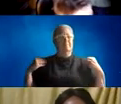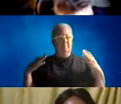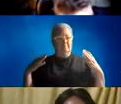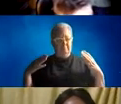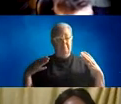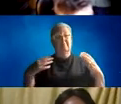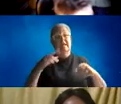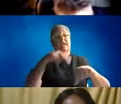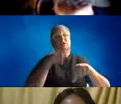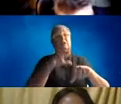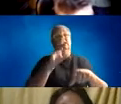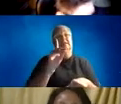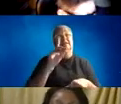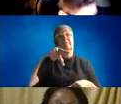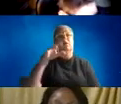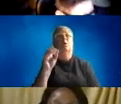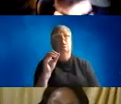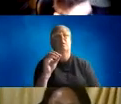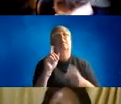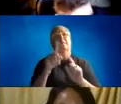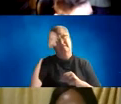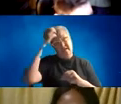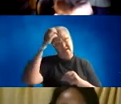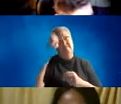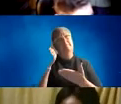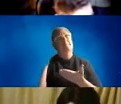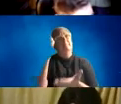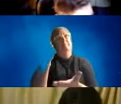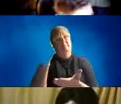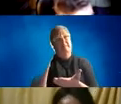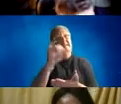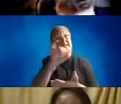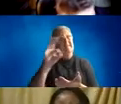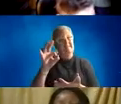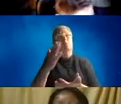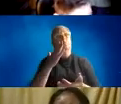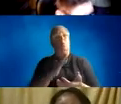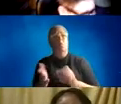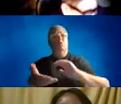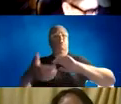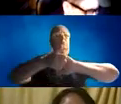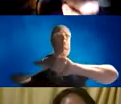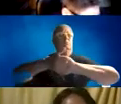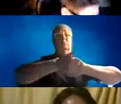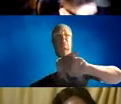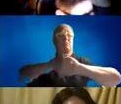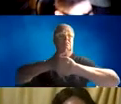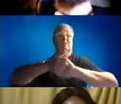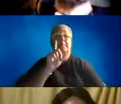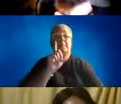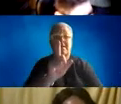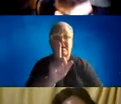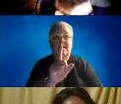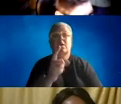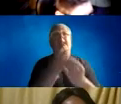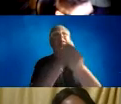to be funded also by government if we're to be partners in this process. And what we find is that governments in many parts of the world are